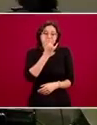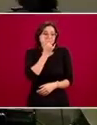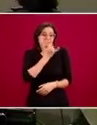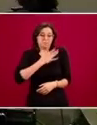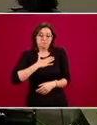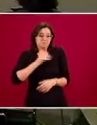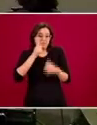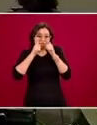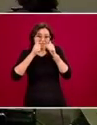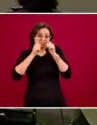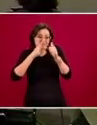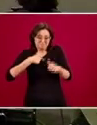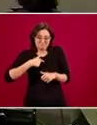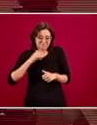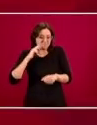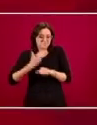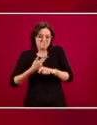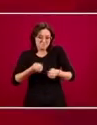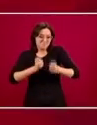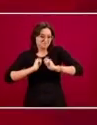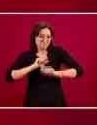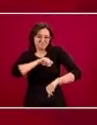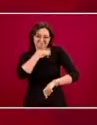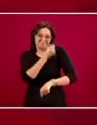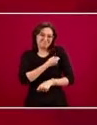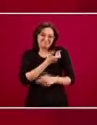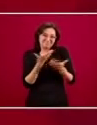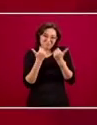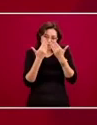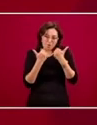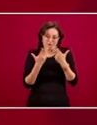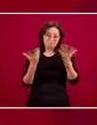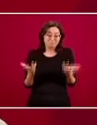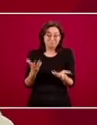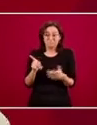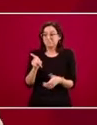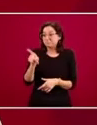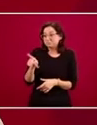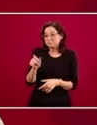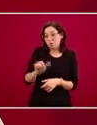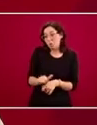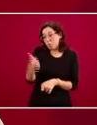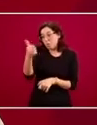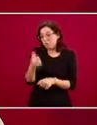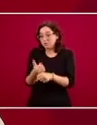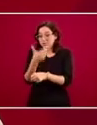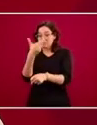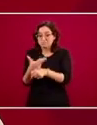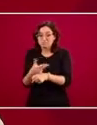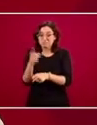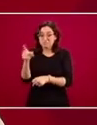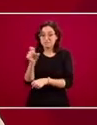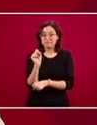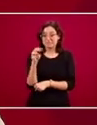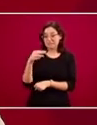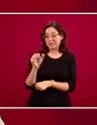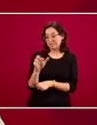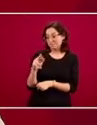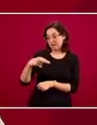is outside or is not directly related to the Ministry of